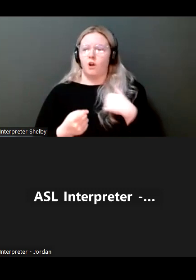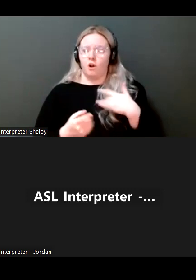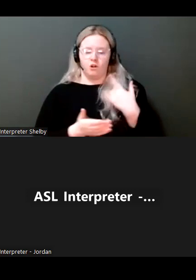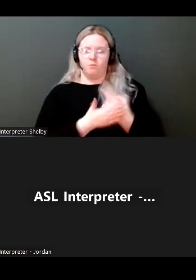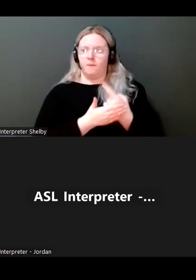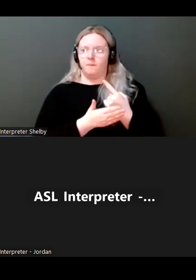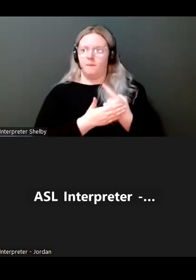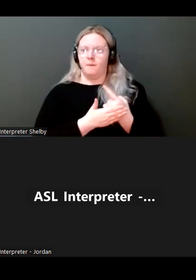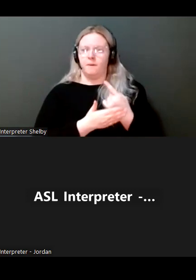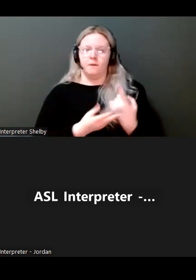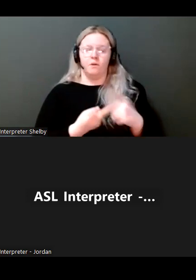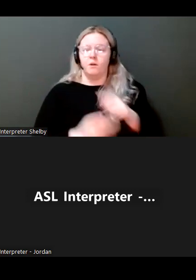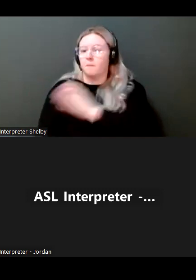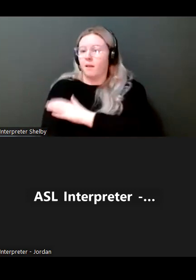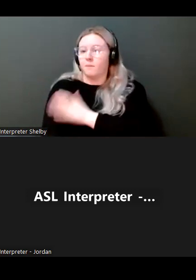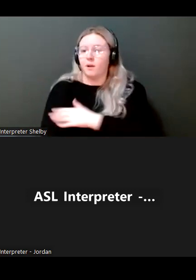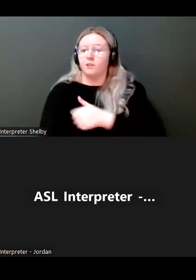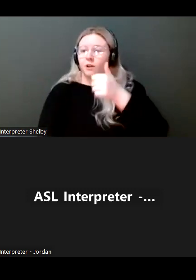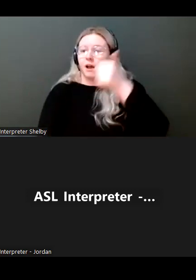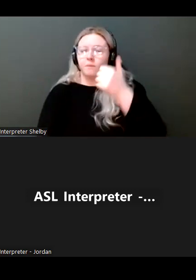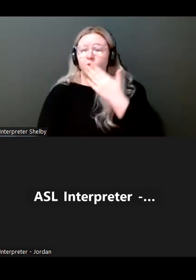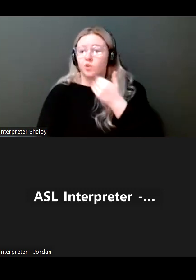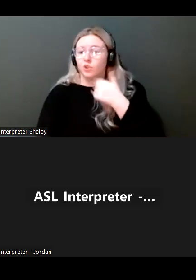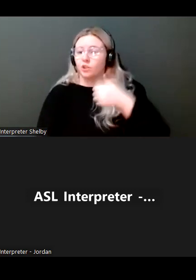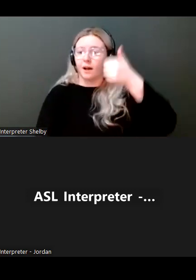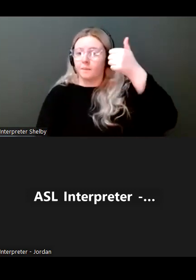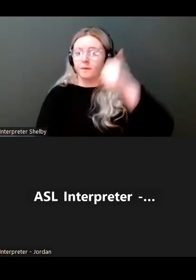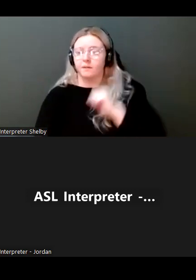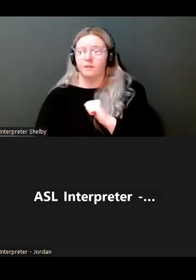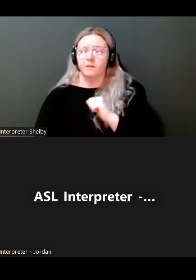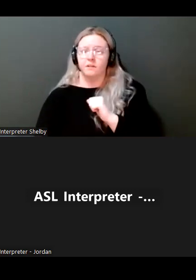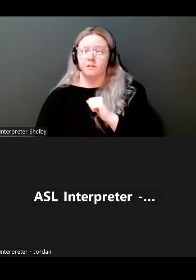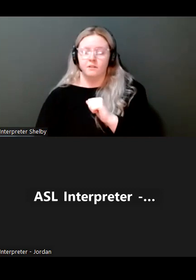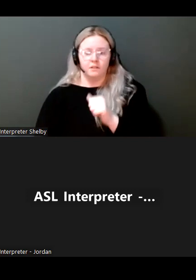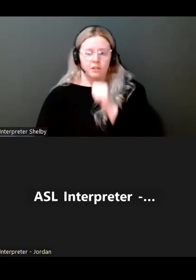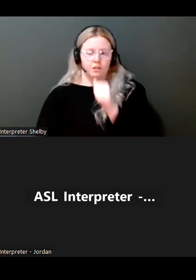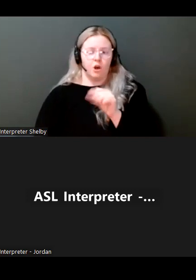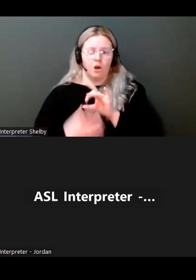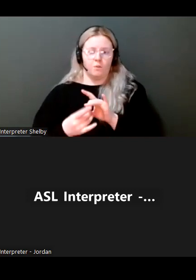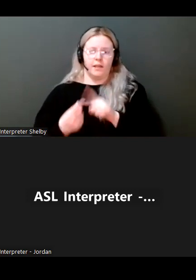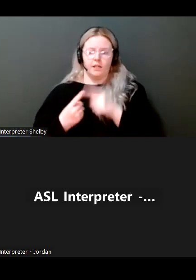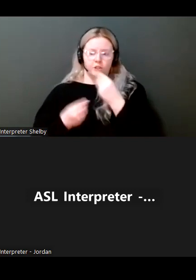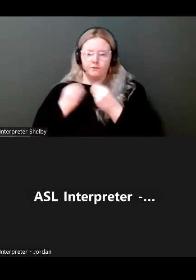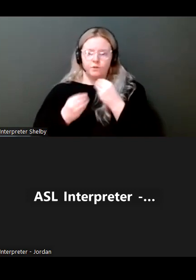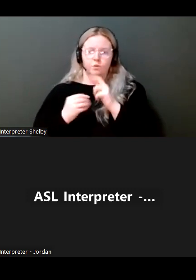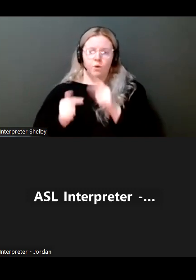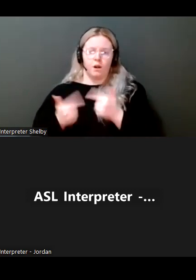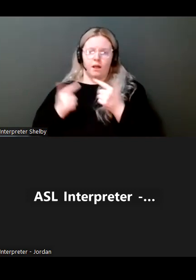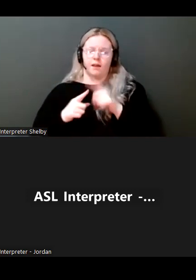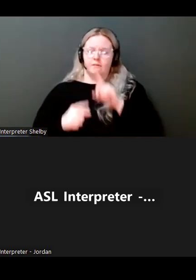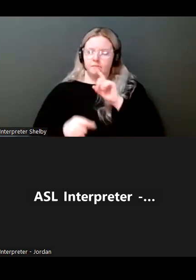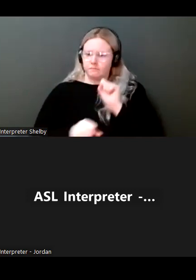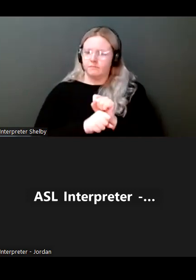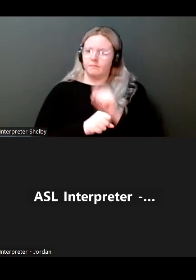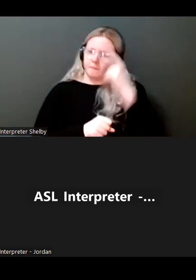might notice that our blood pressure is up or our blood sugars are up, not related to what we're eating. We might notice